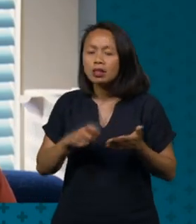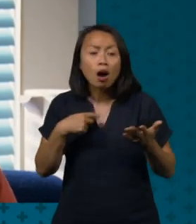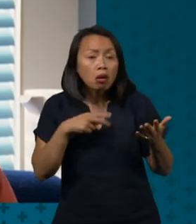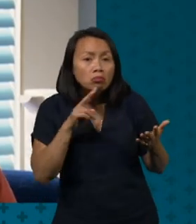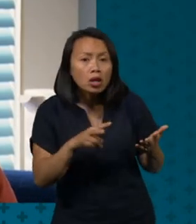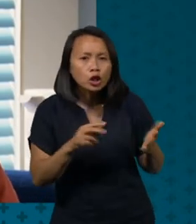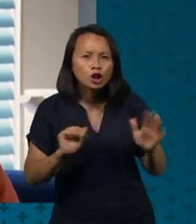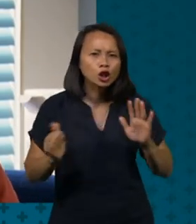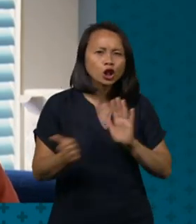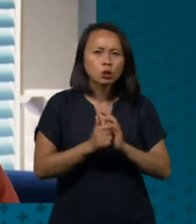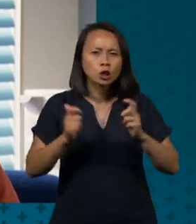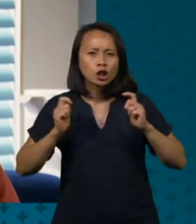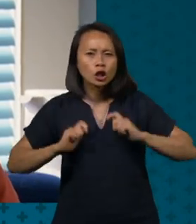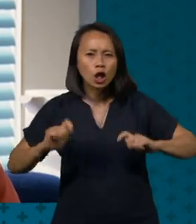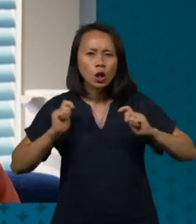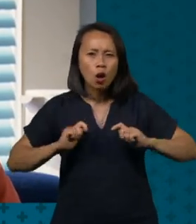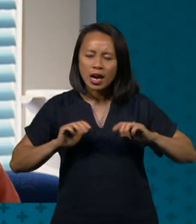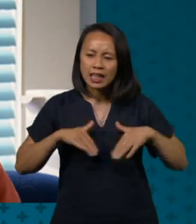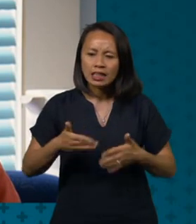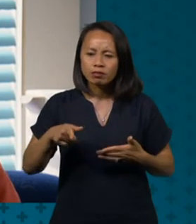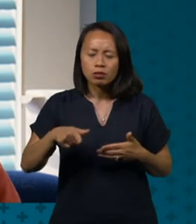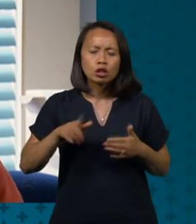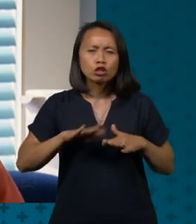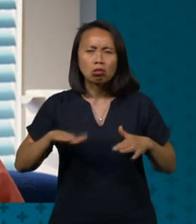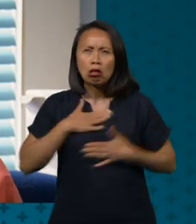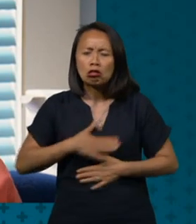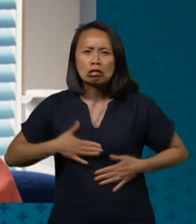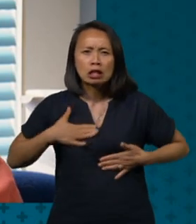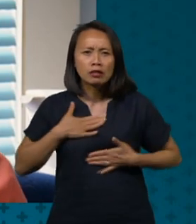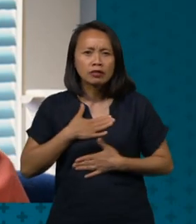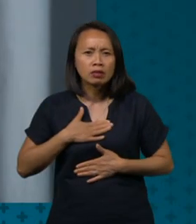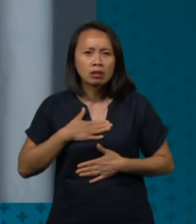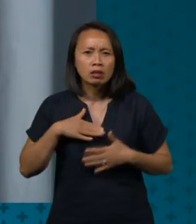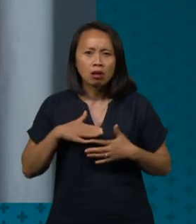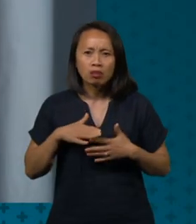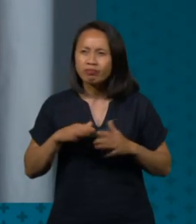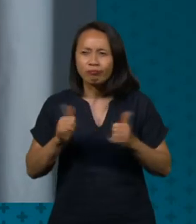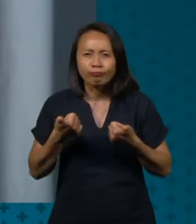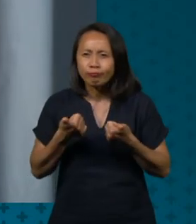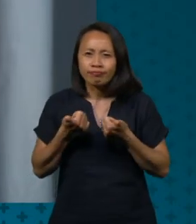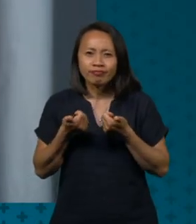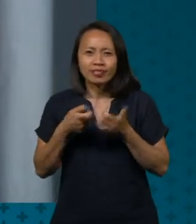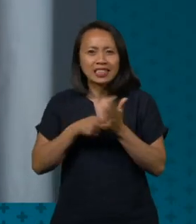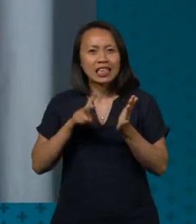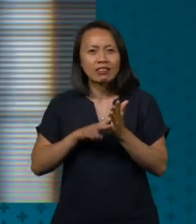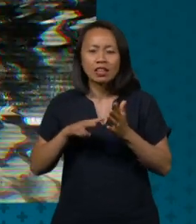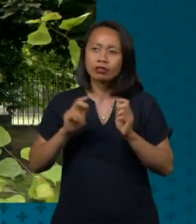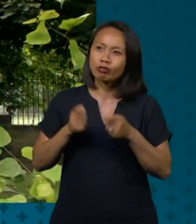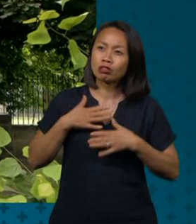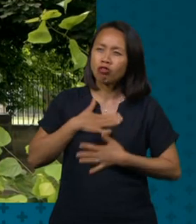Stupid social worker gives grieving kids grief in tactless TV treats trauma. Is that a stonker of a headline or